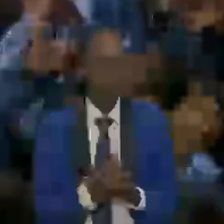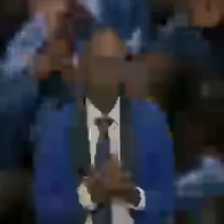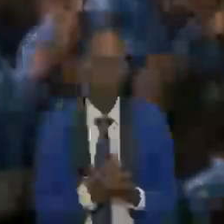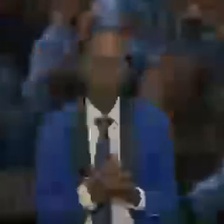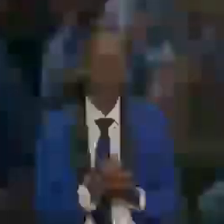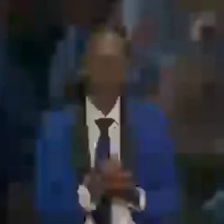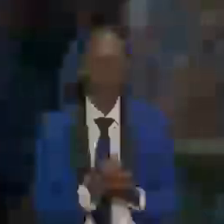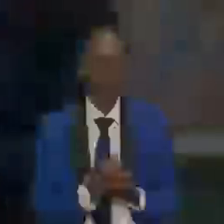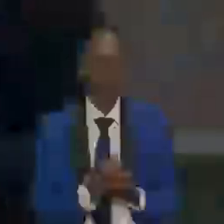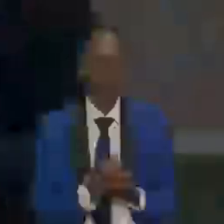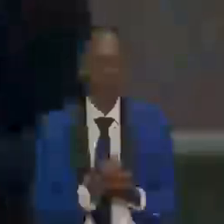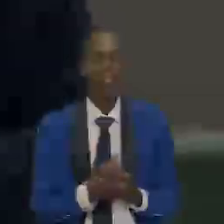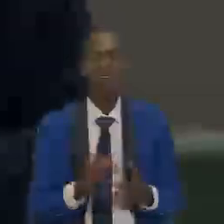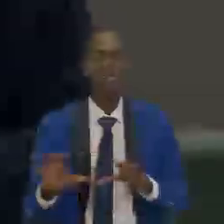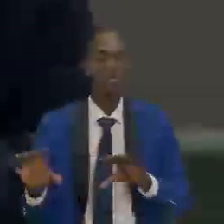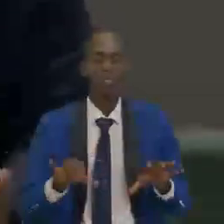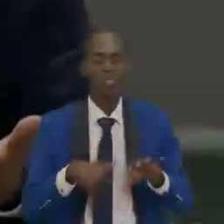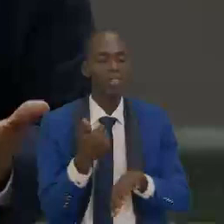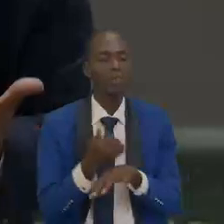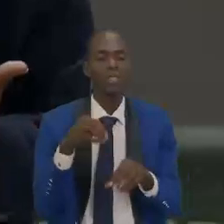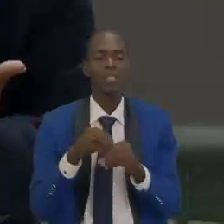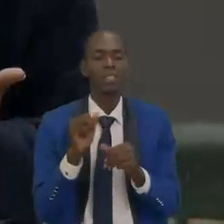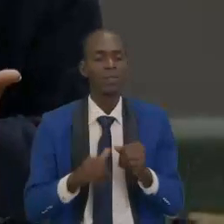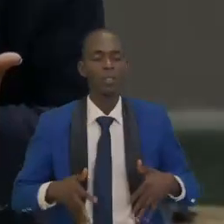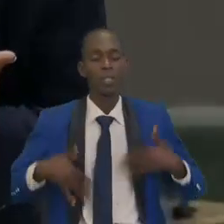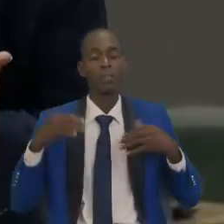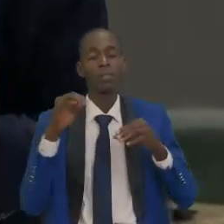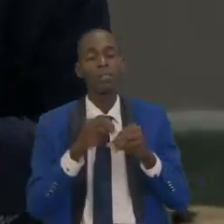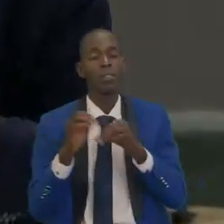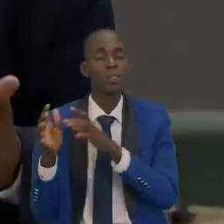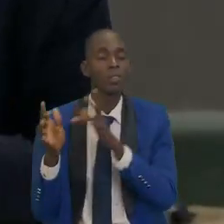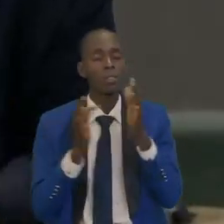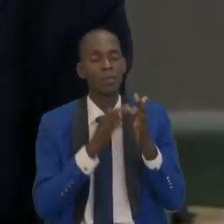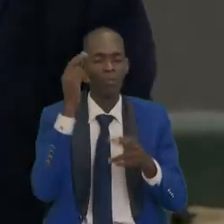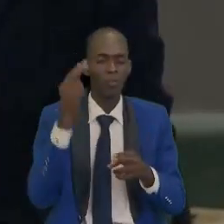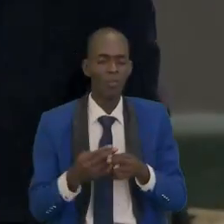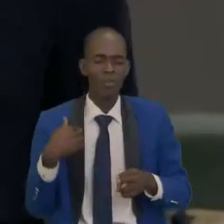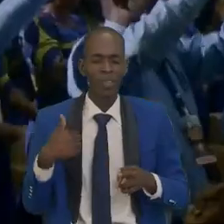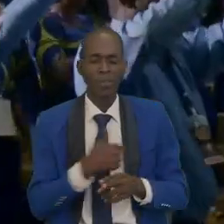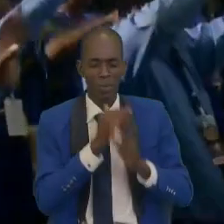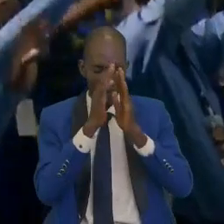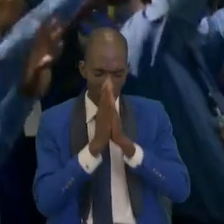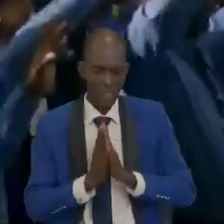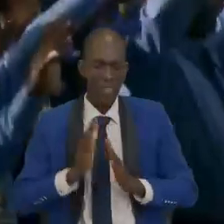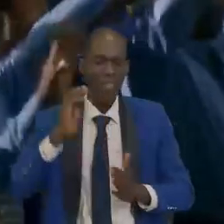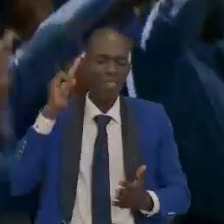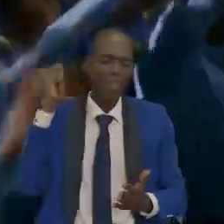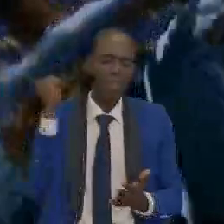accomplish in every life in Jesus name we pray